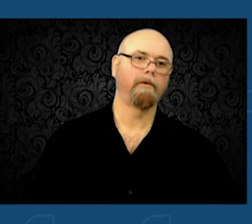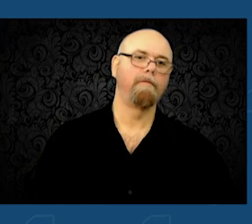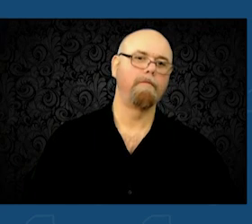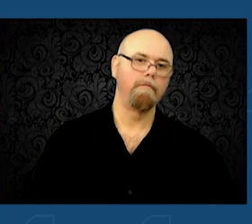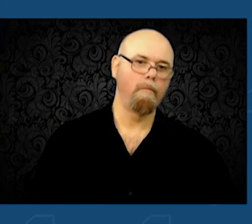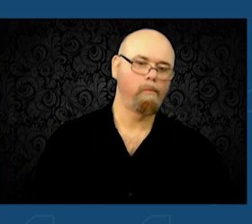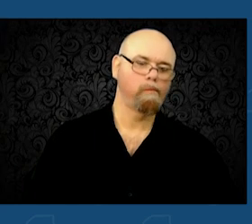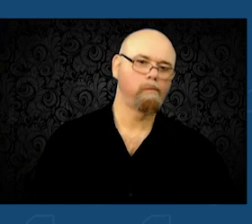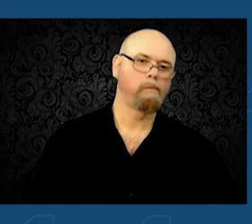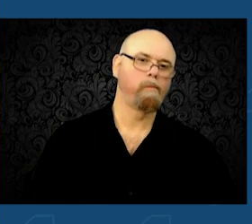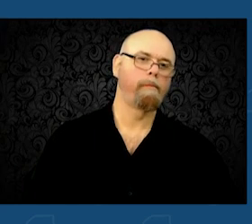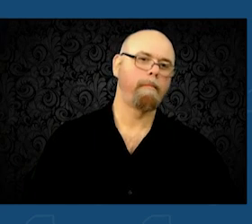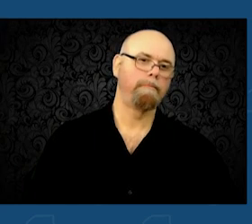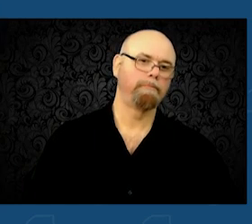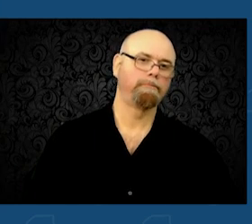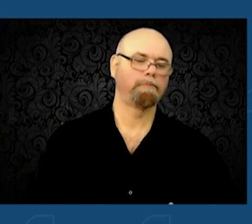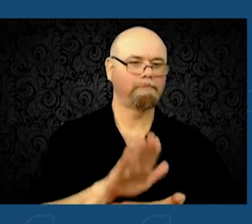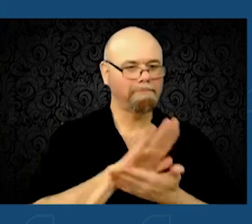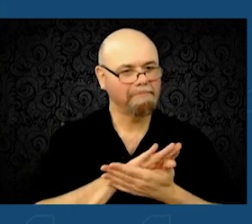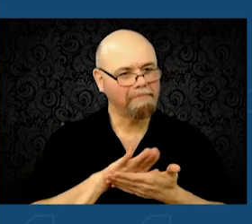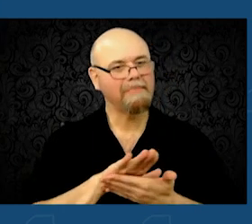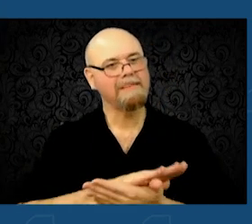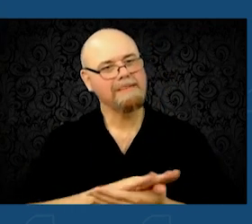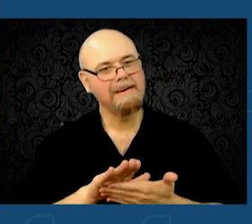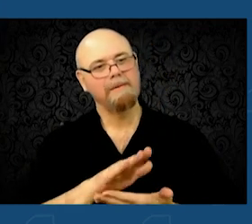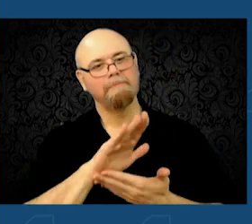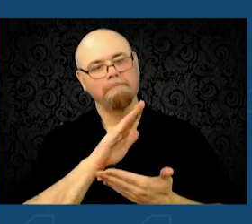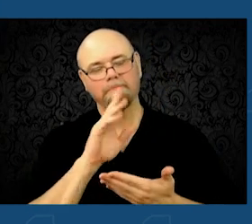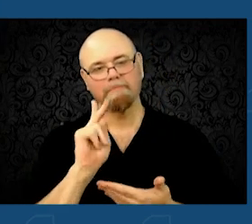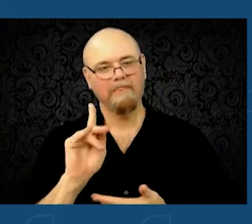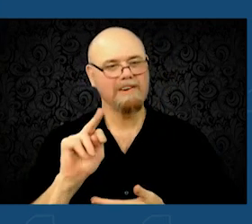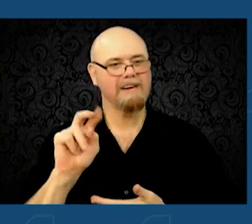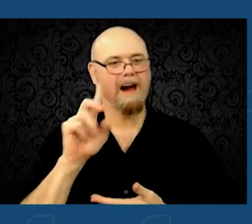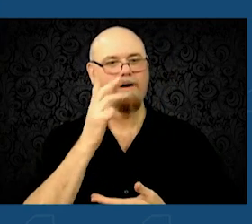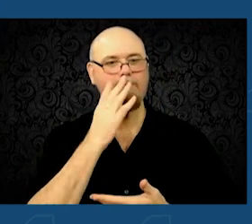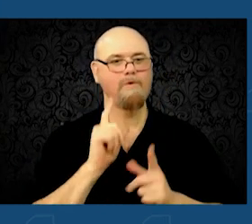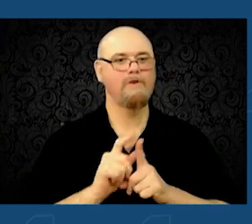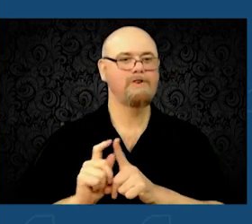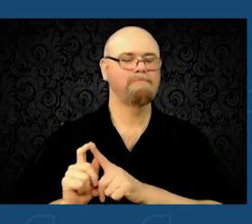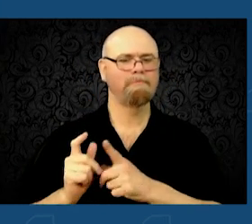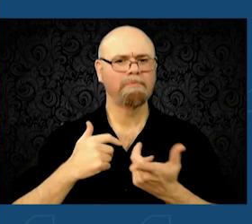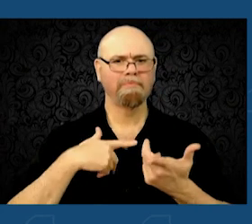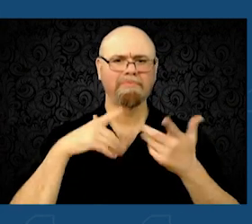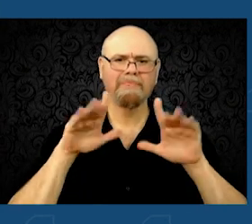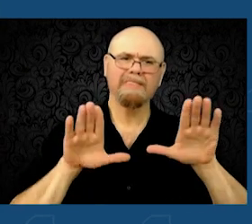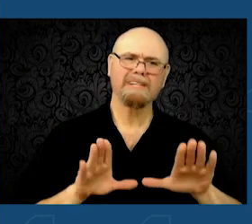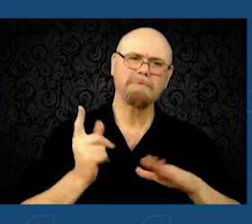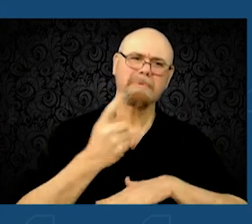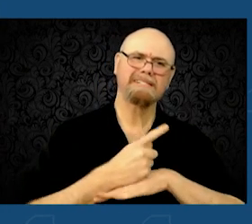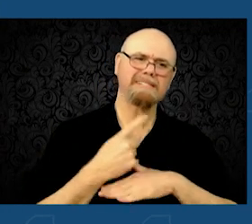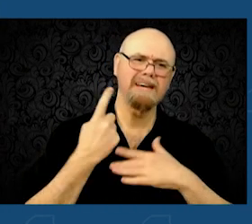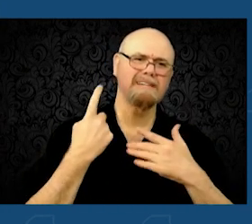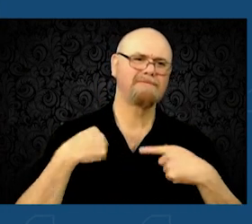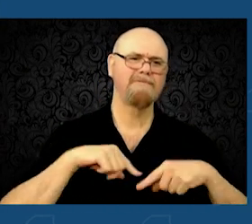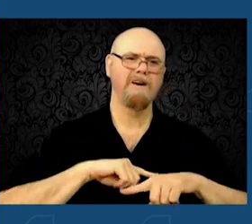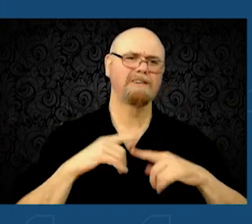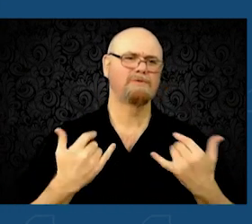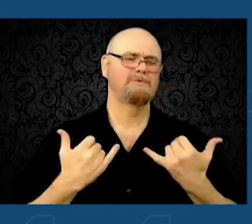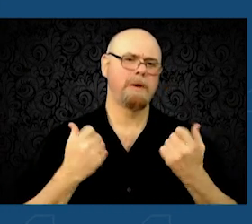Kind words. Thank you, Senator. It's an amazing day. for a lot of reasons.